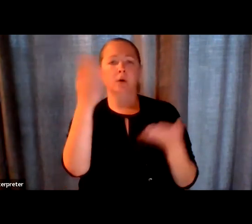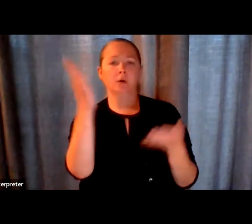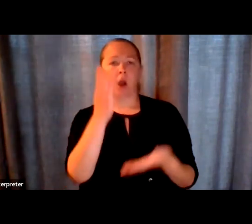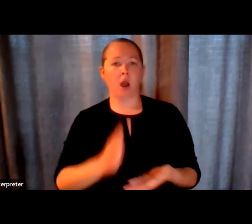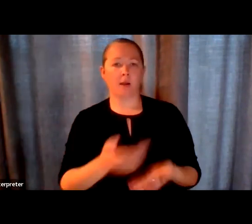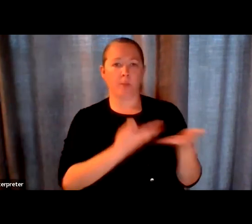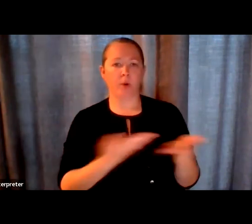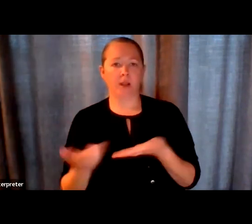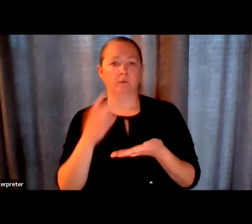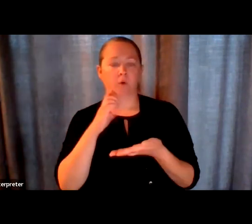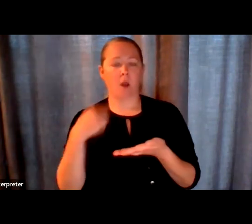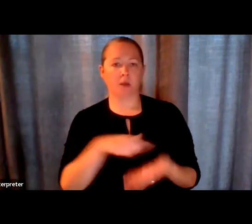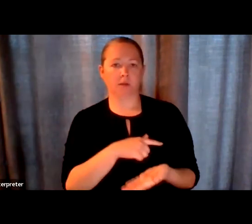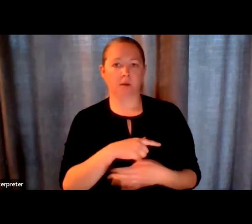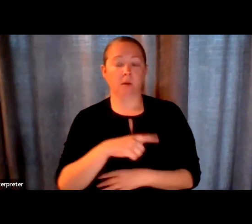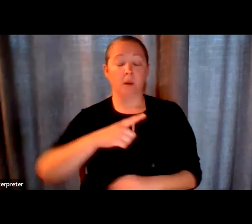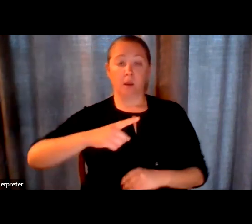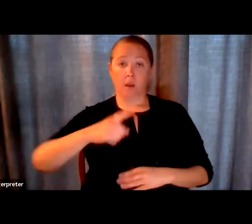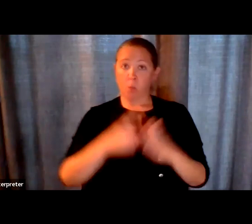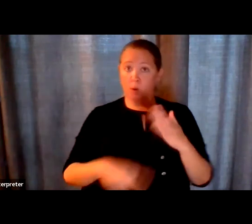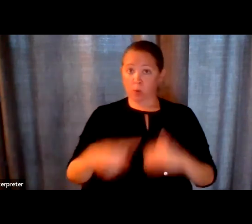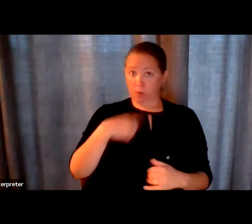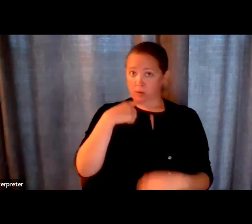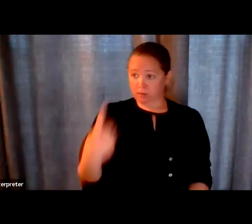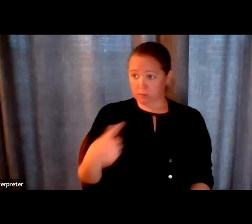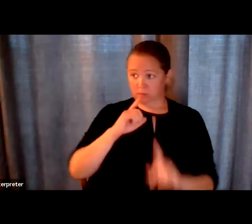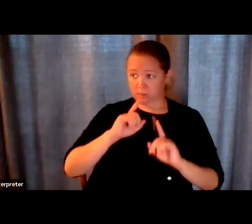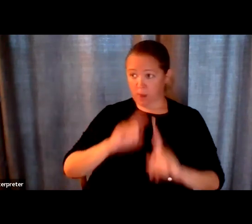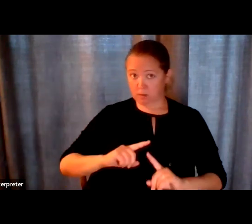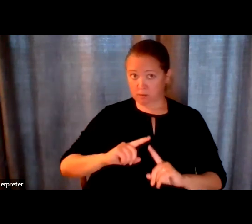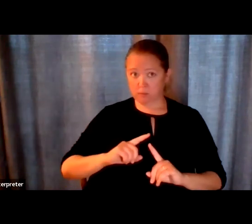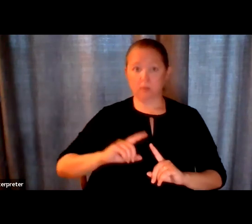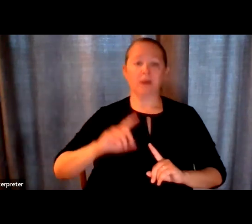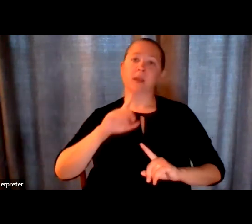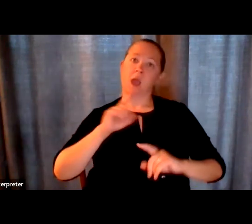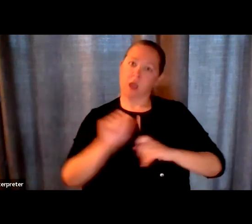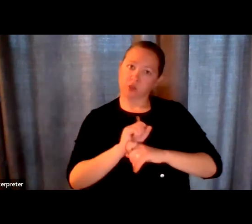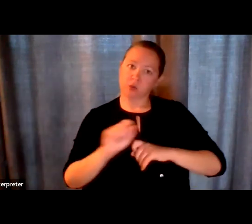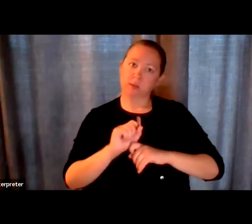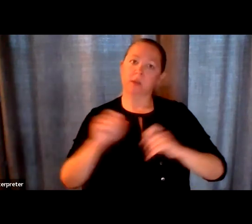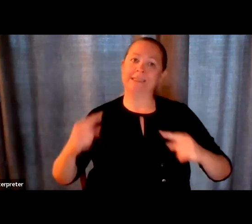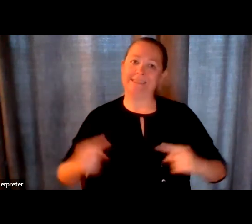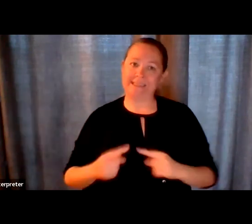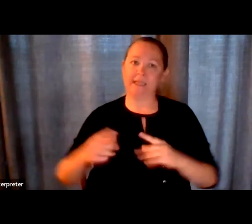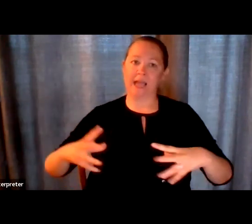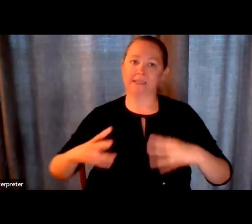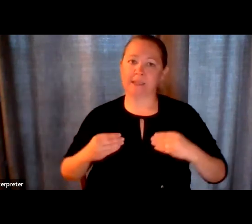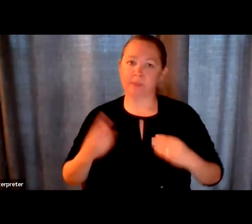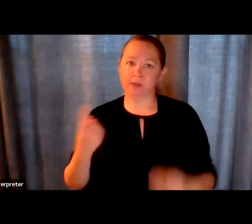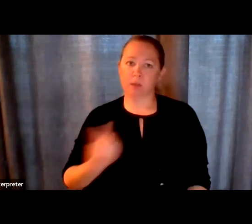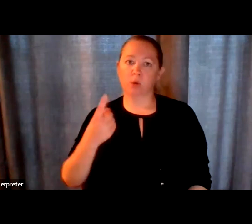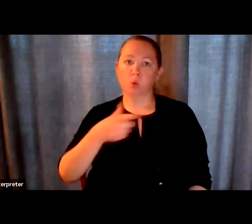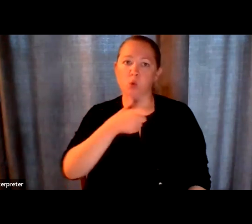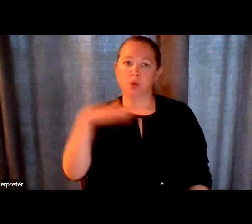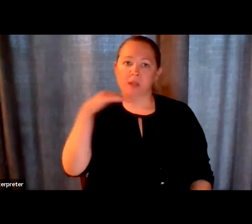us. What we want to say in response to that is actually, is the sin of accepting someone who's lying their way